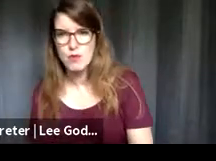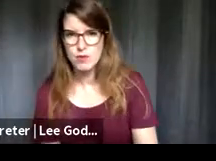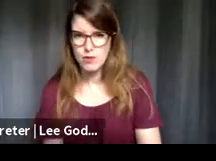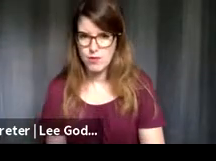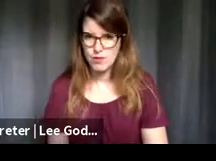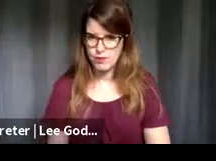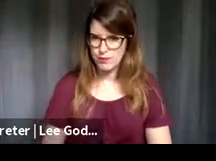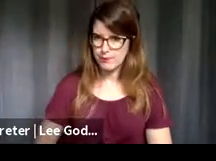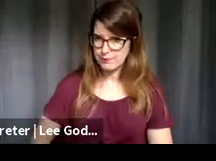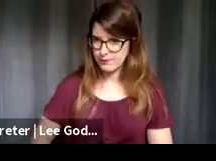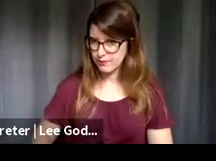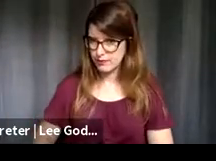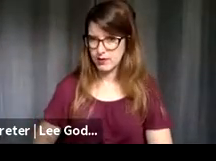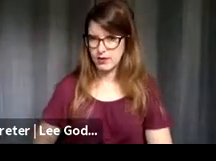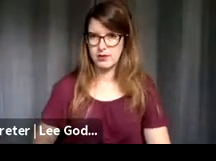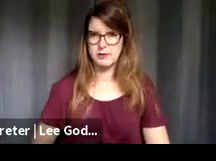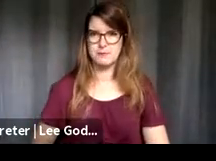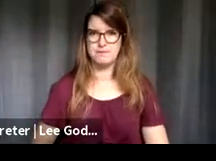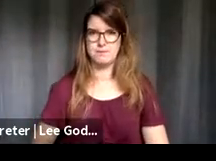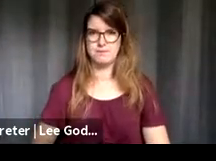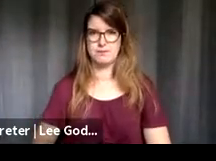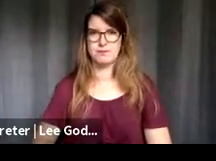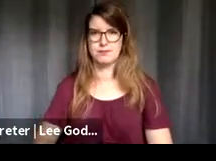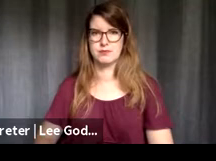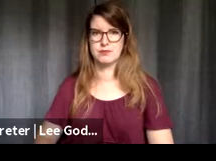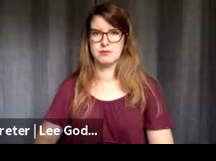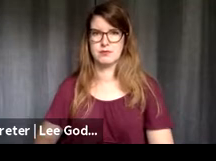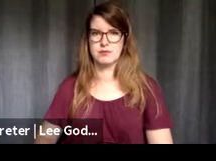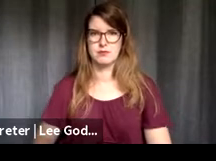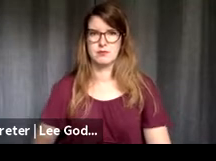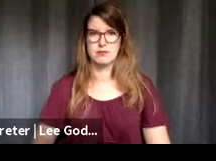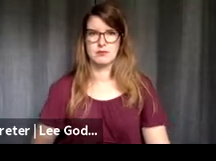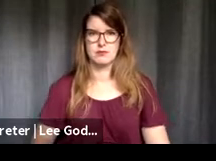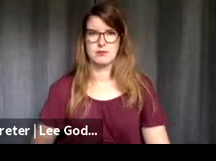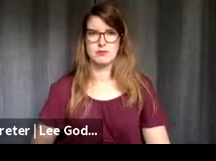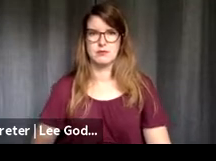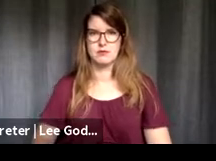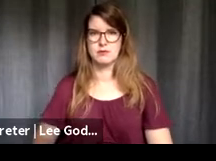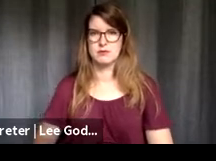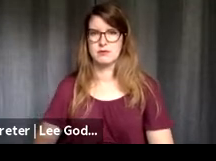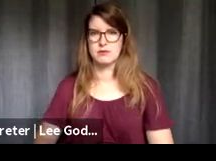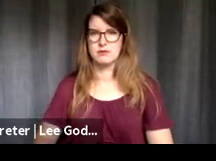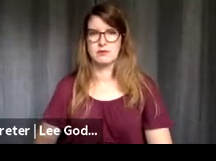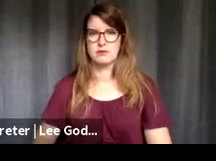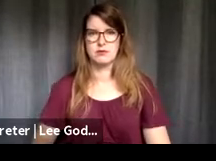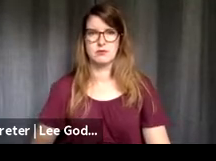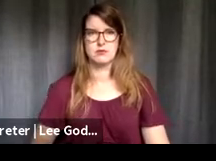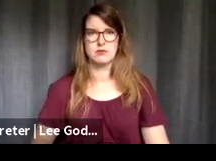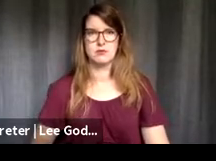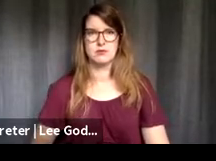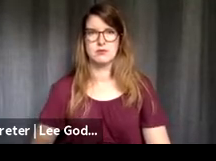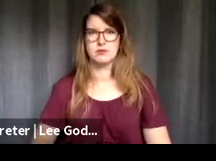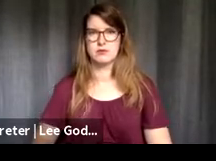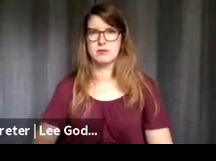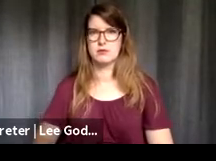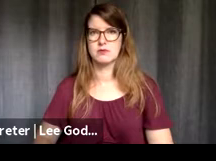toward getting behind the kinds of churches and nonprofits that transform lives. To do anything other than that would be sheer